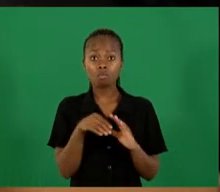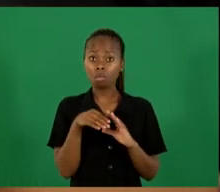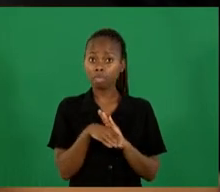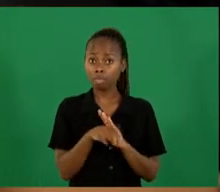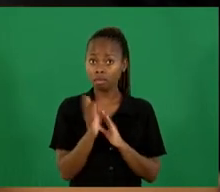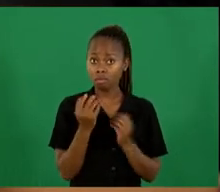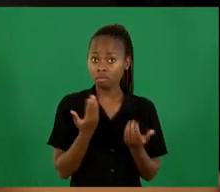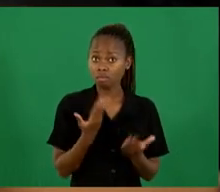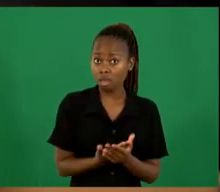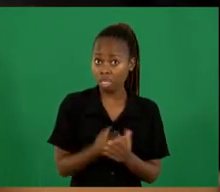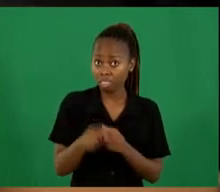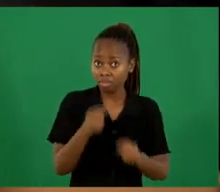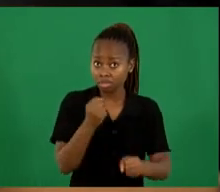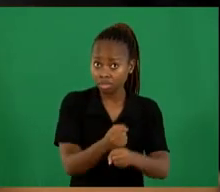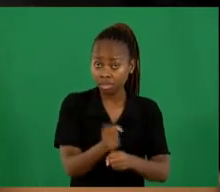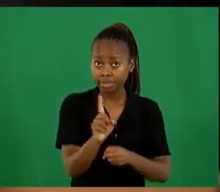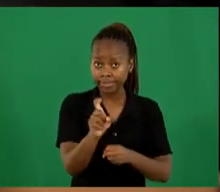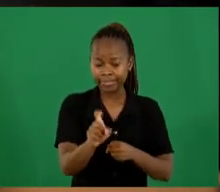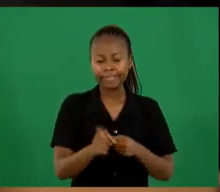And then